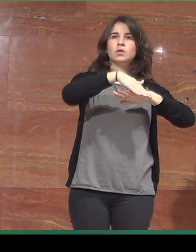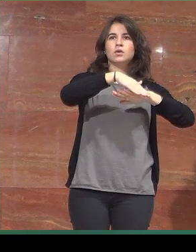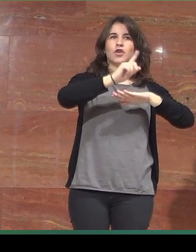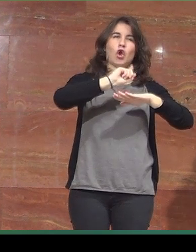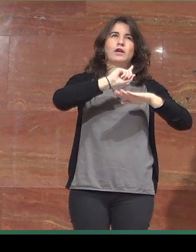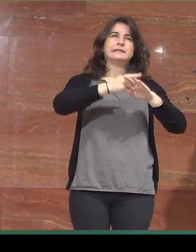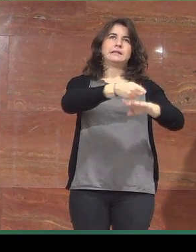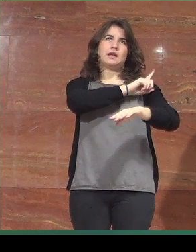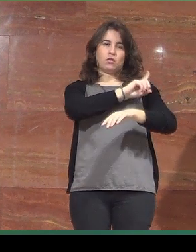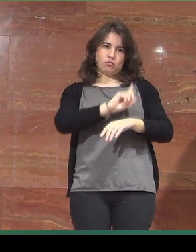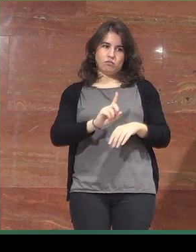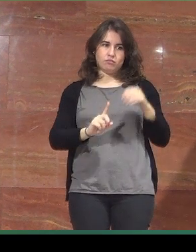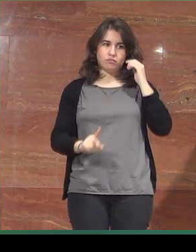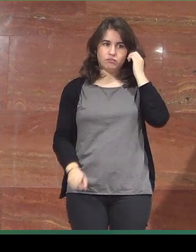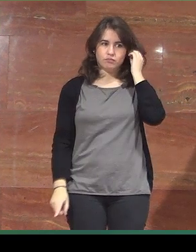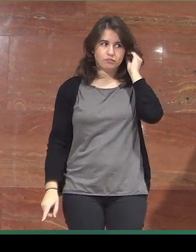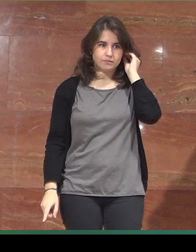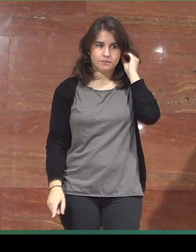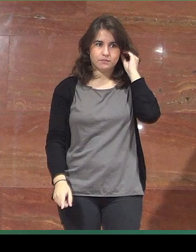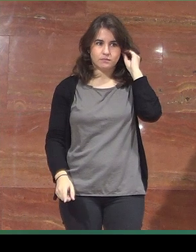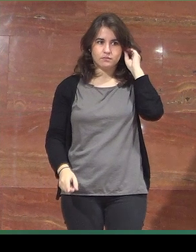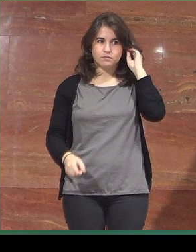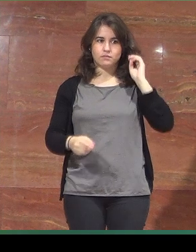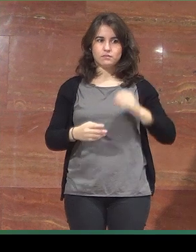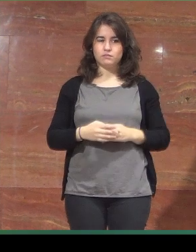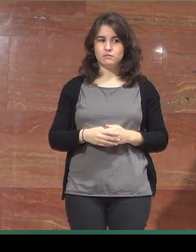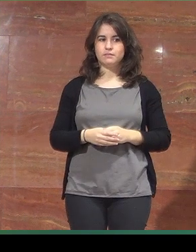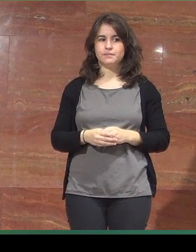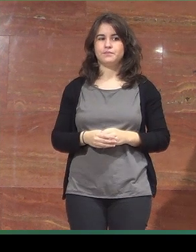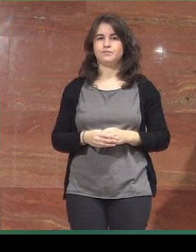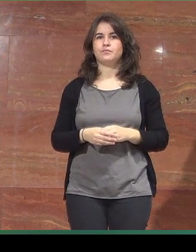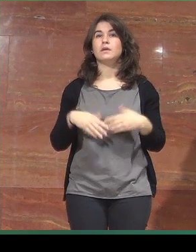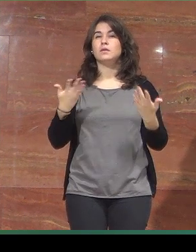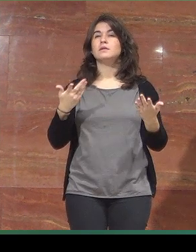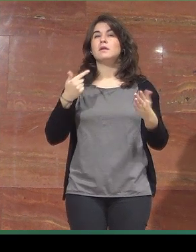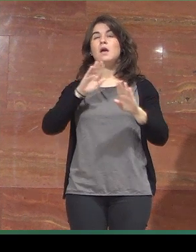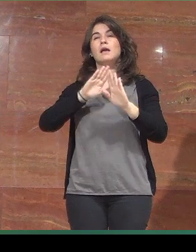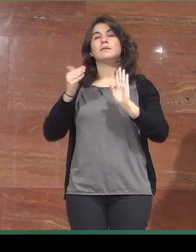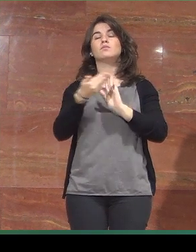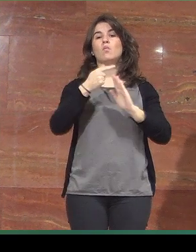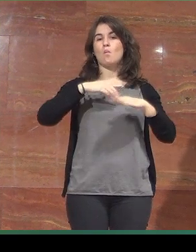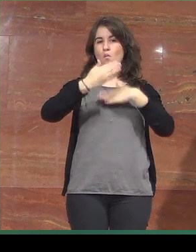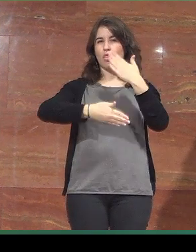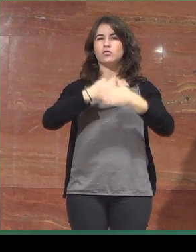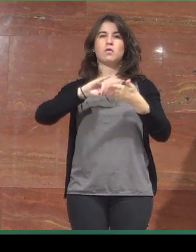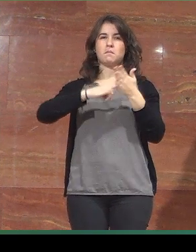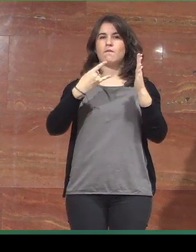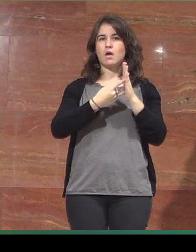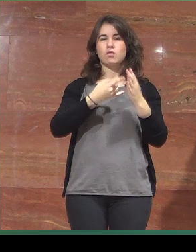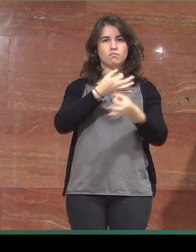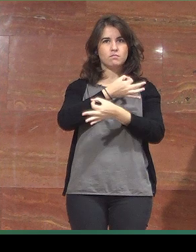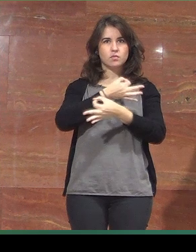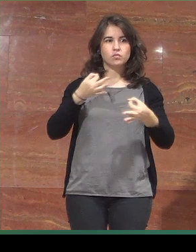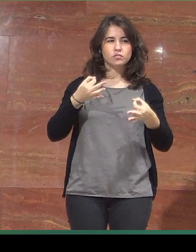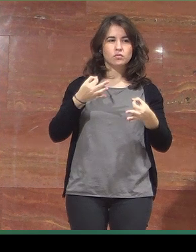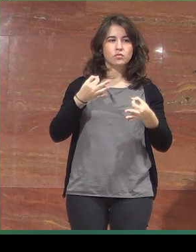And what we found was through a rigorous planning process, we were able to produce an optimal